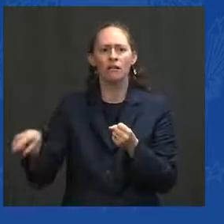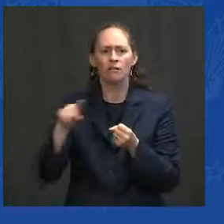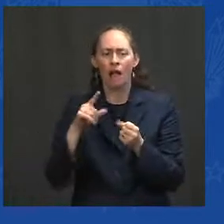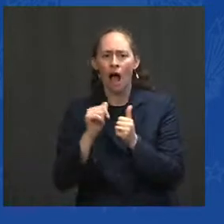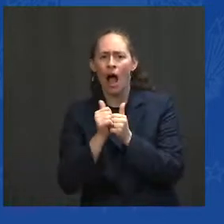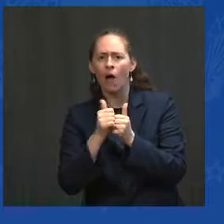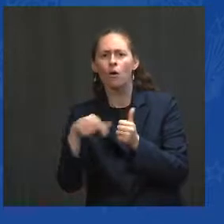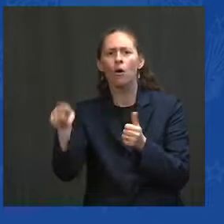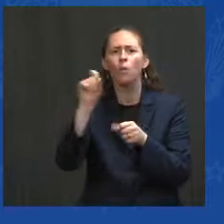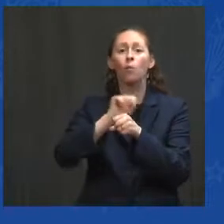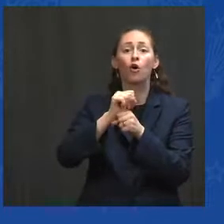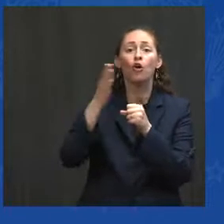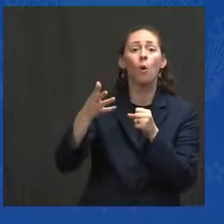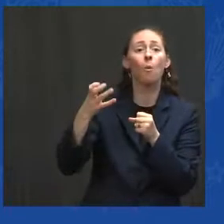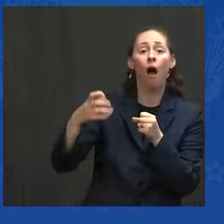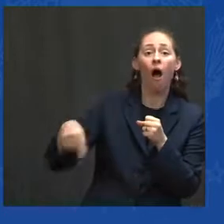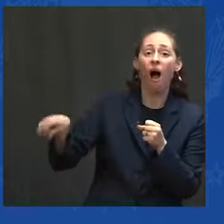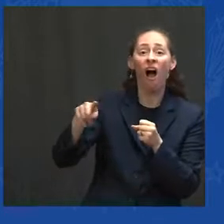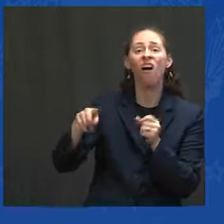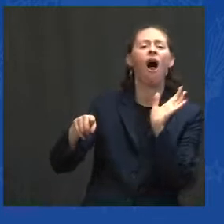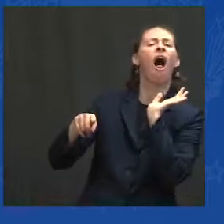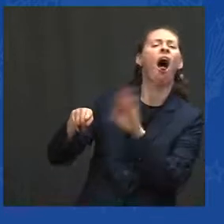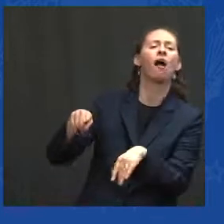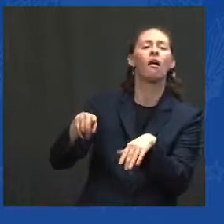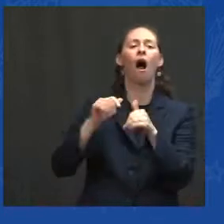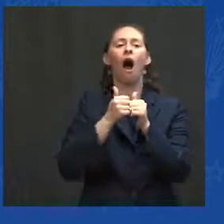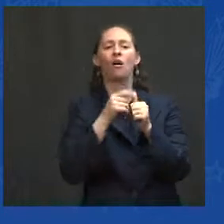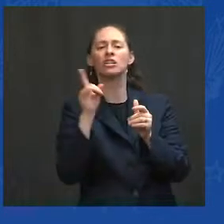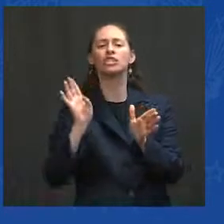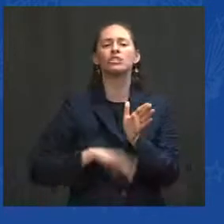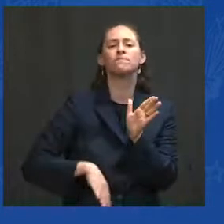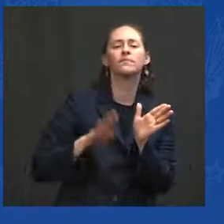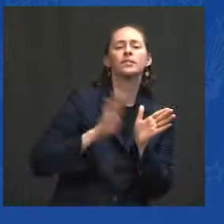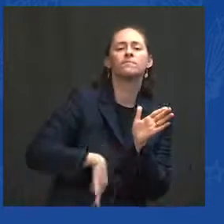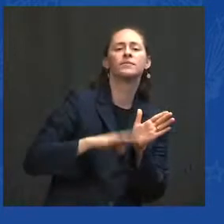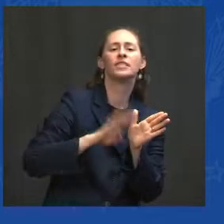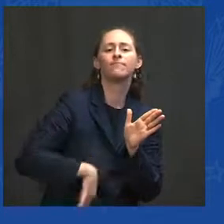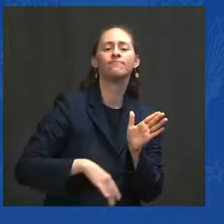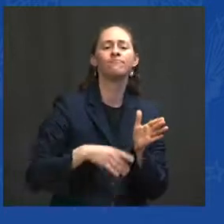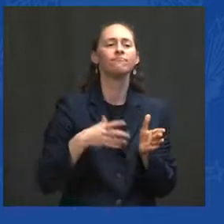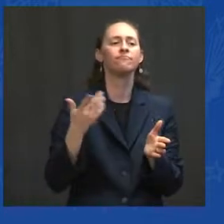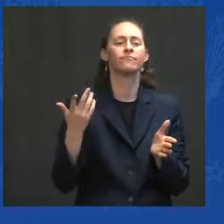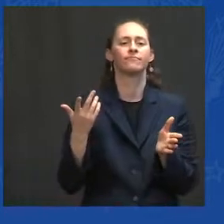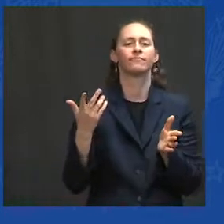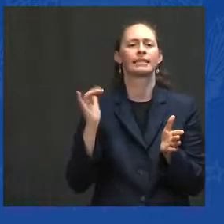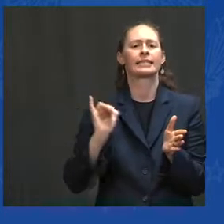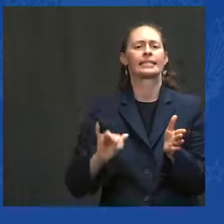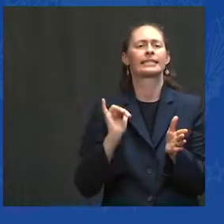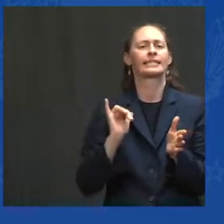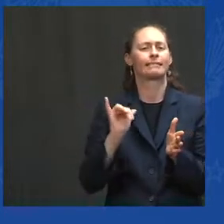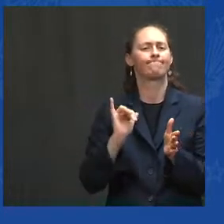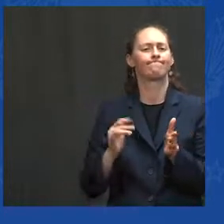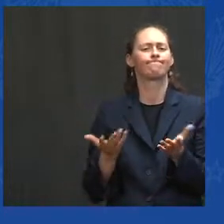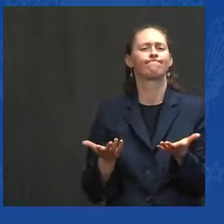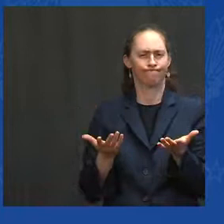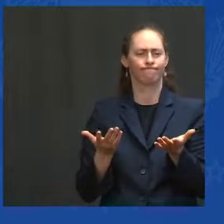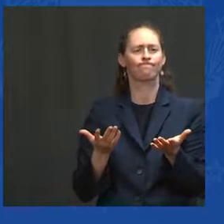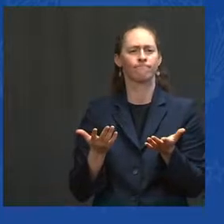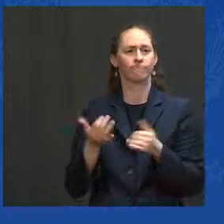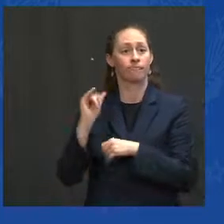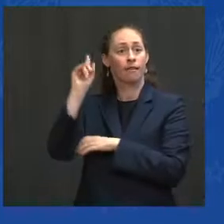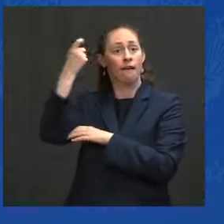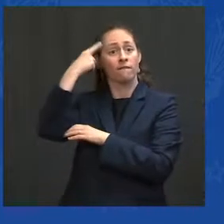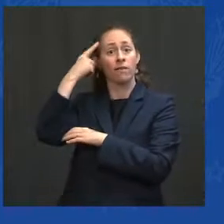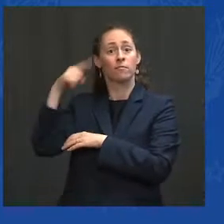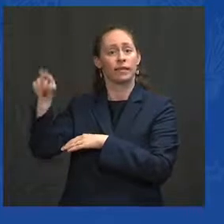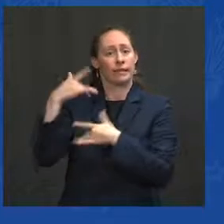finding ways to gain the upper hand on labor. And too often, the government has actually made it harder for new